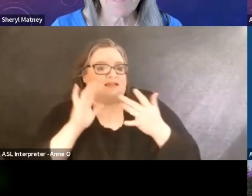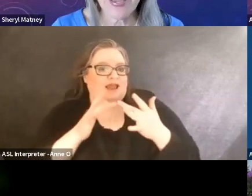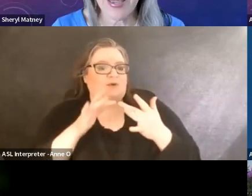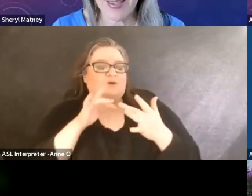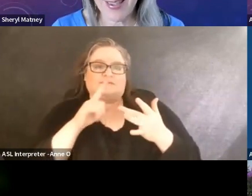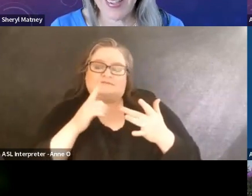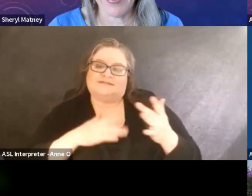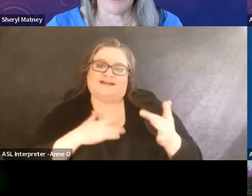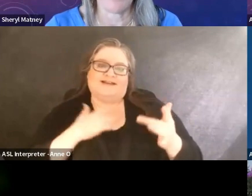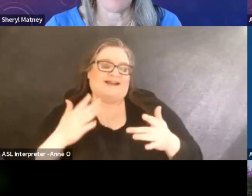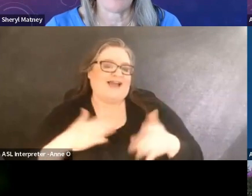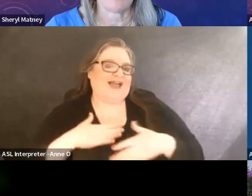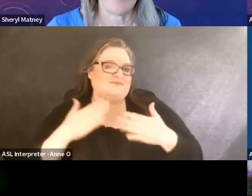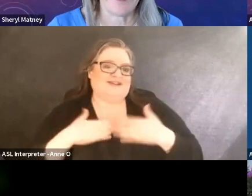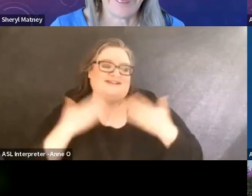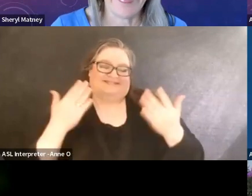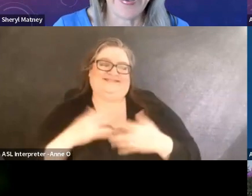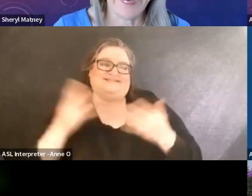extremely happy.